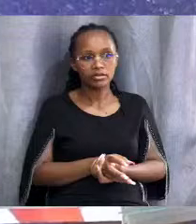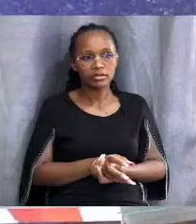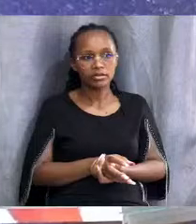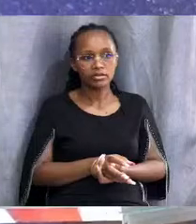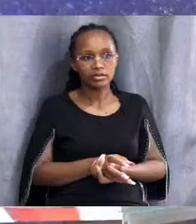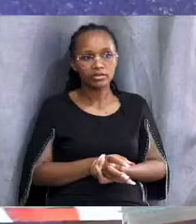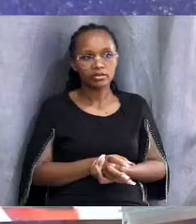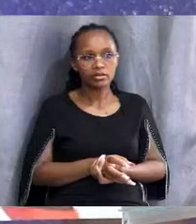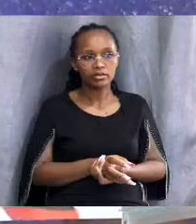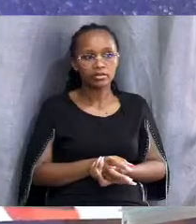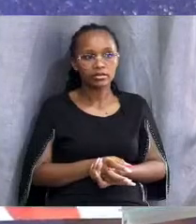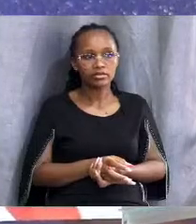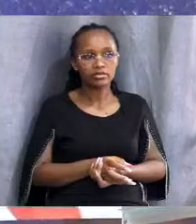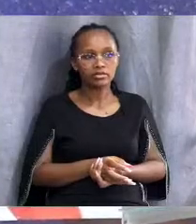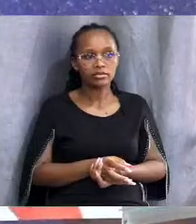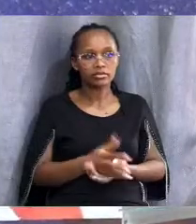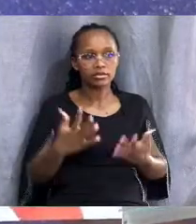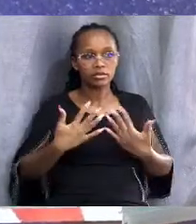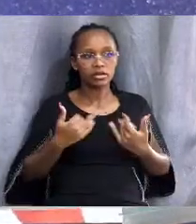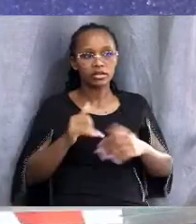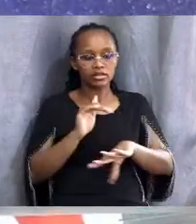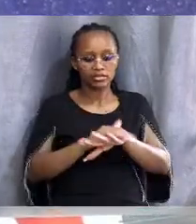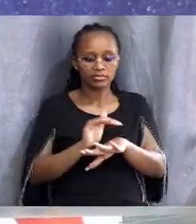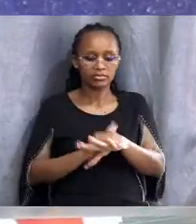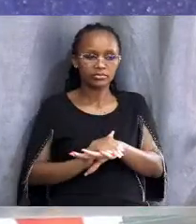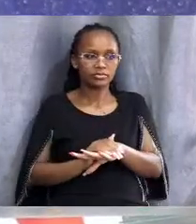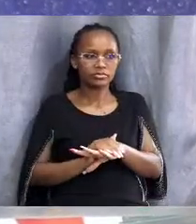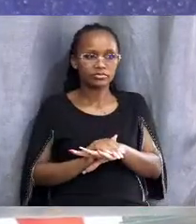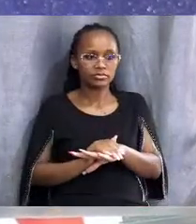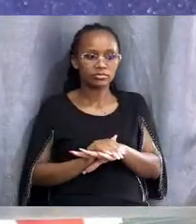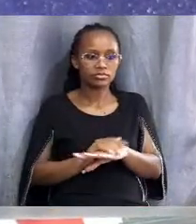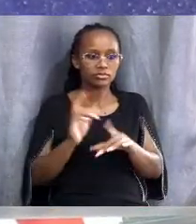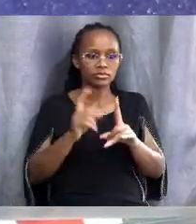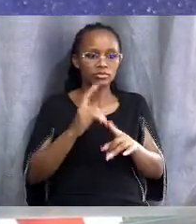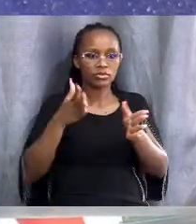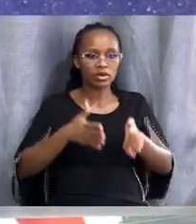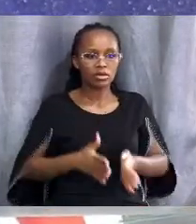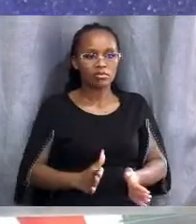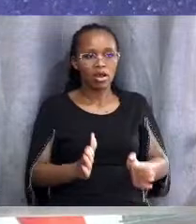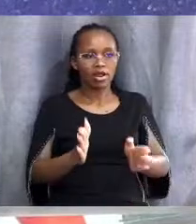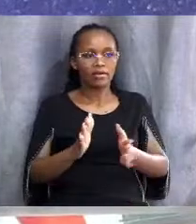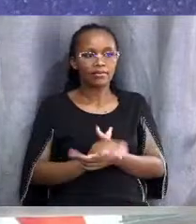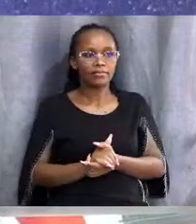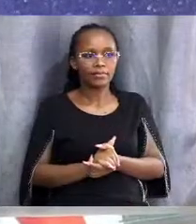araturite enako gima mwaga, wa mwere, kumagushi arogo ake.